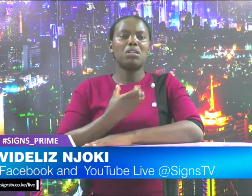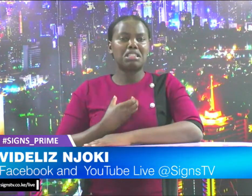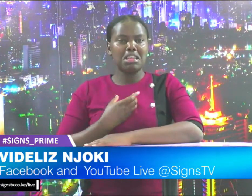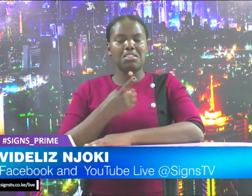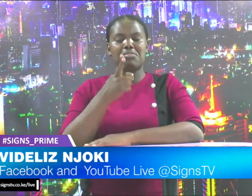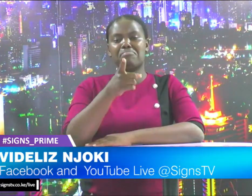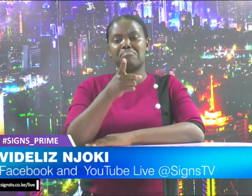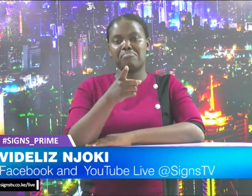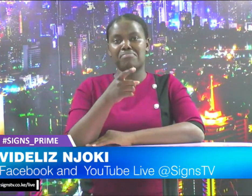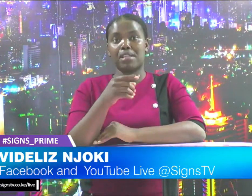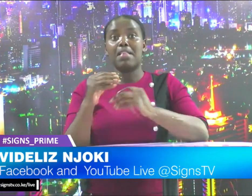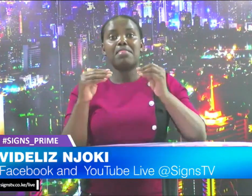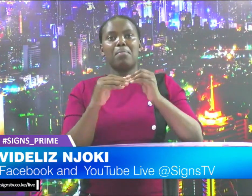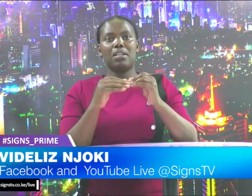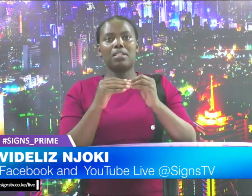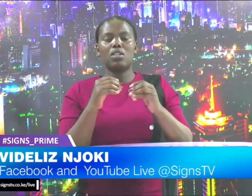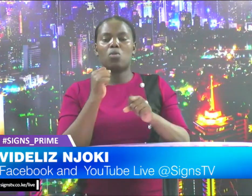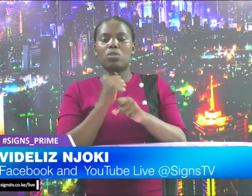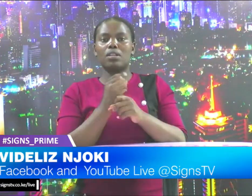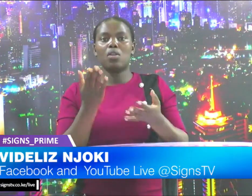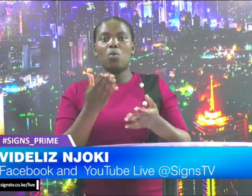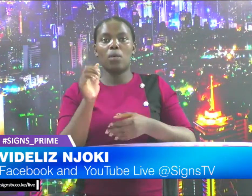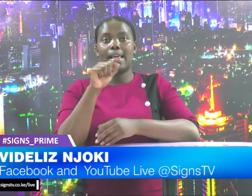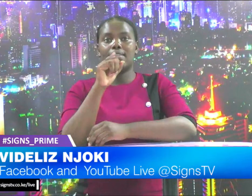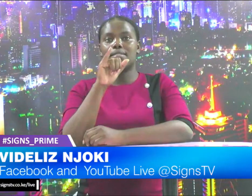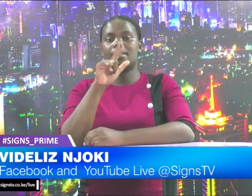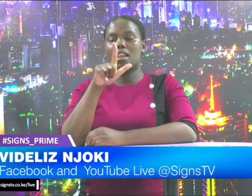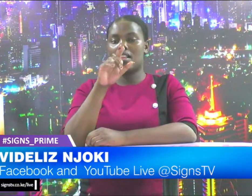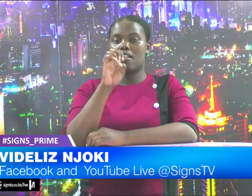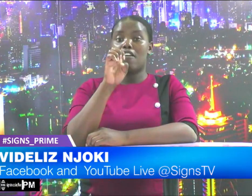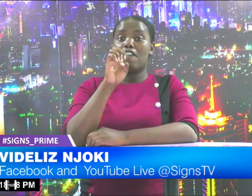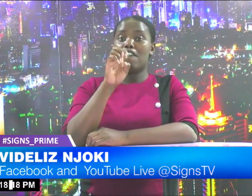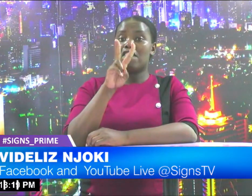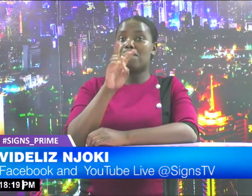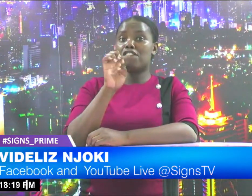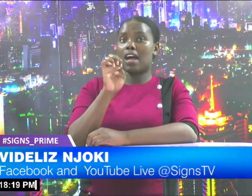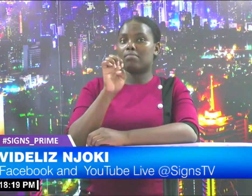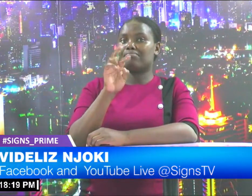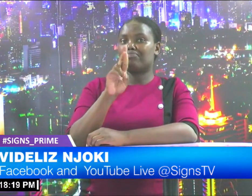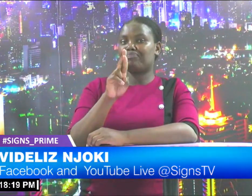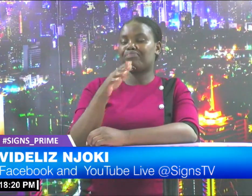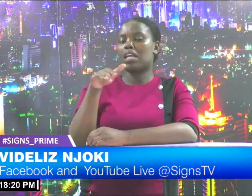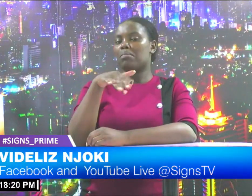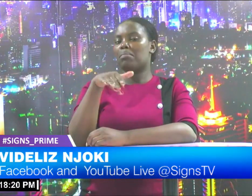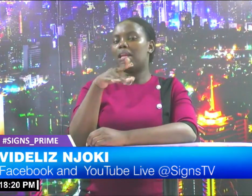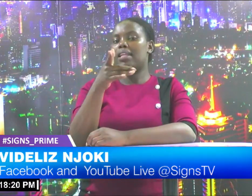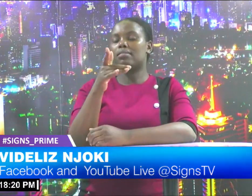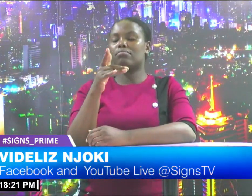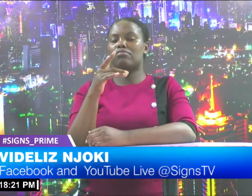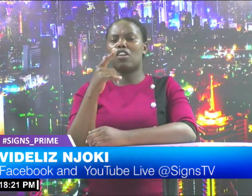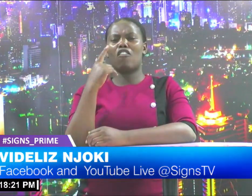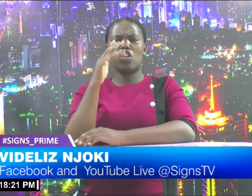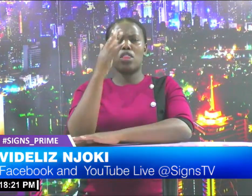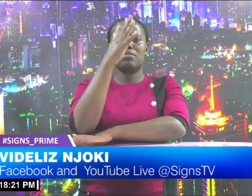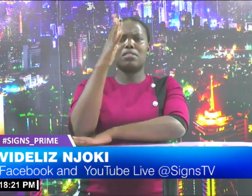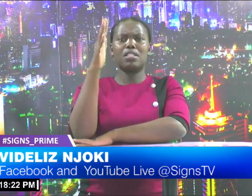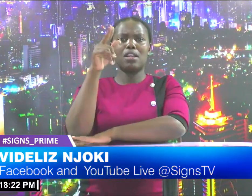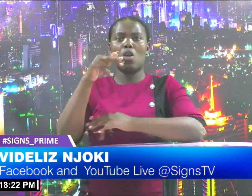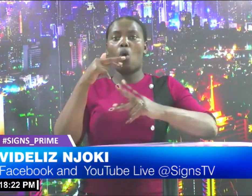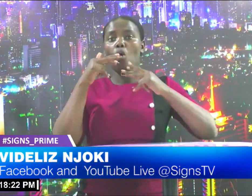Committee meeting held at Silver Plan Hotel in Kilifi Town under the stewardship